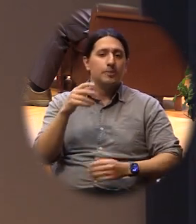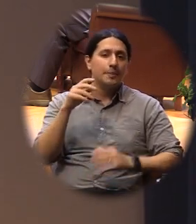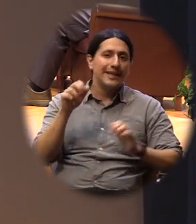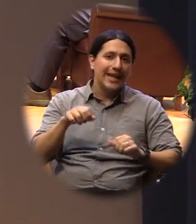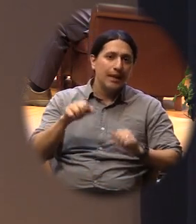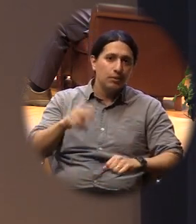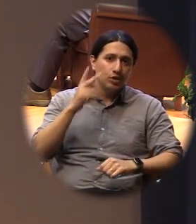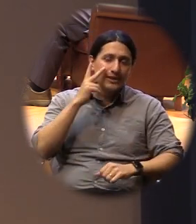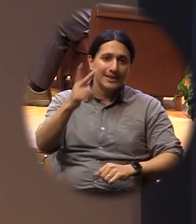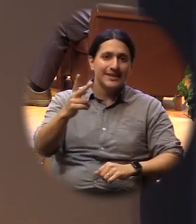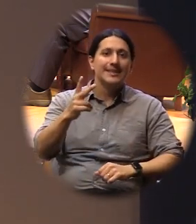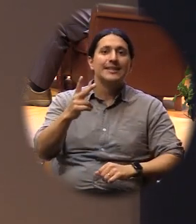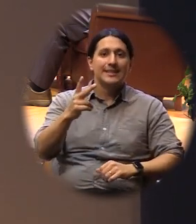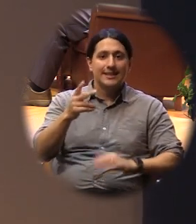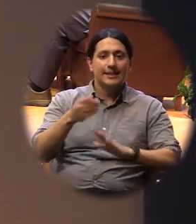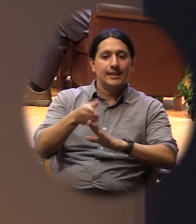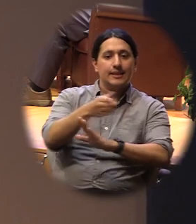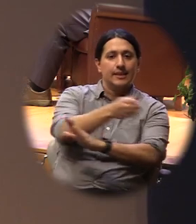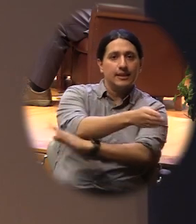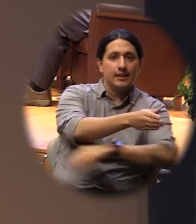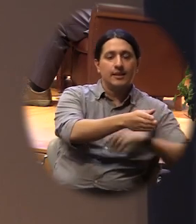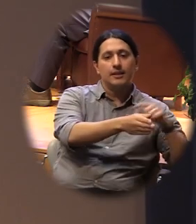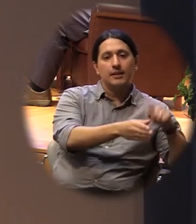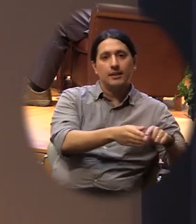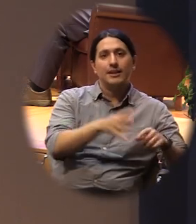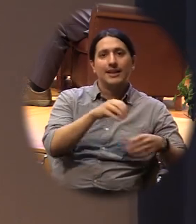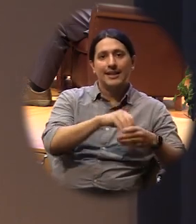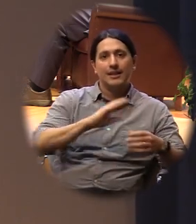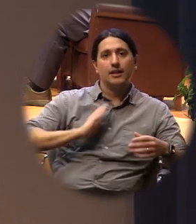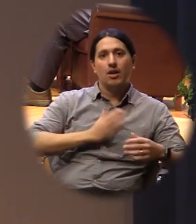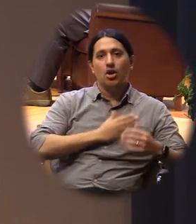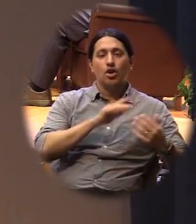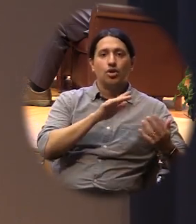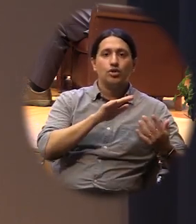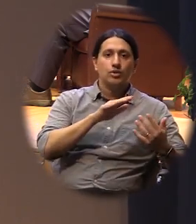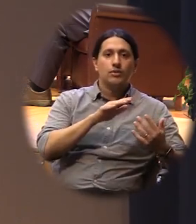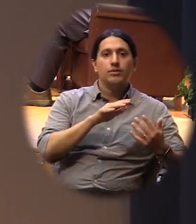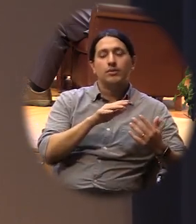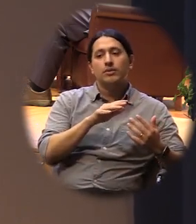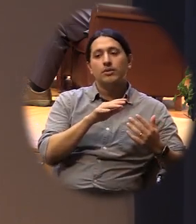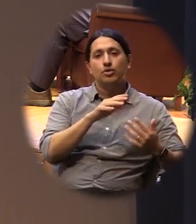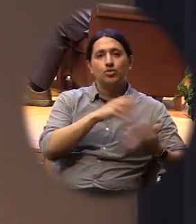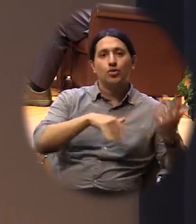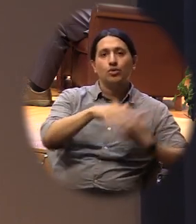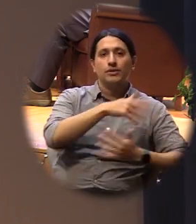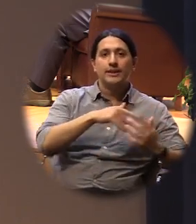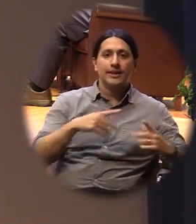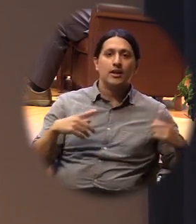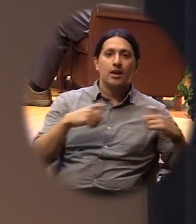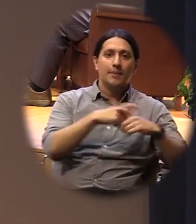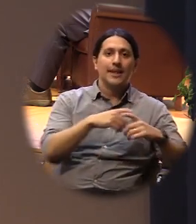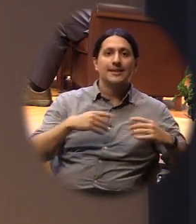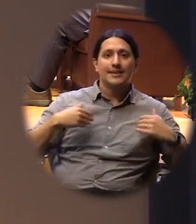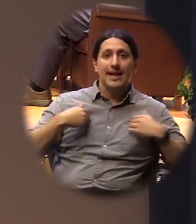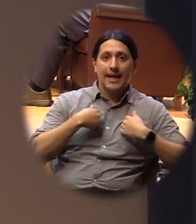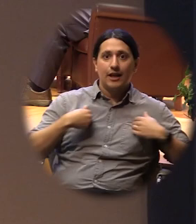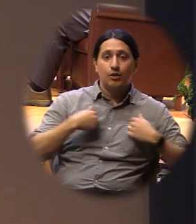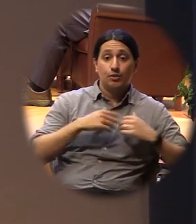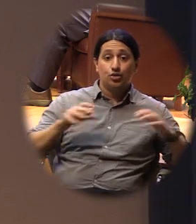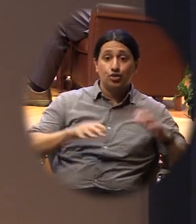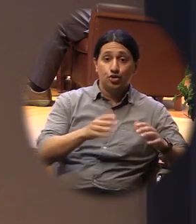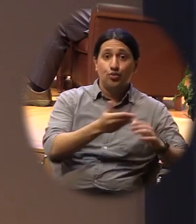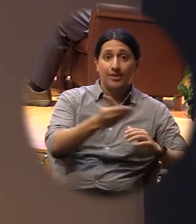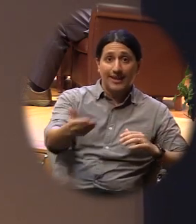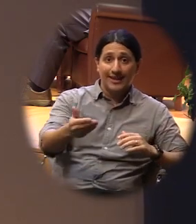in human society in socially complex animals that do things differently